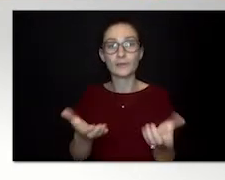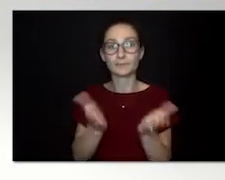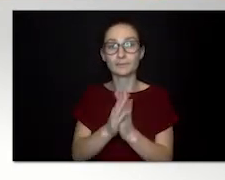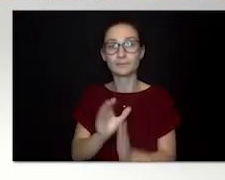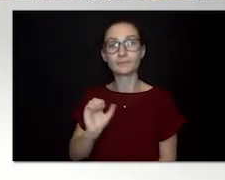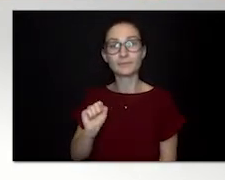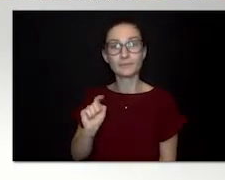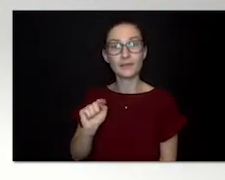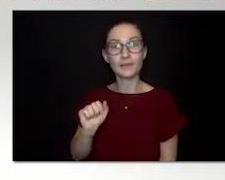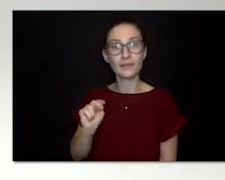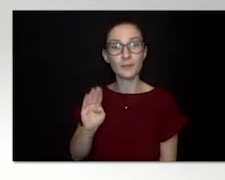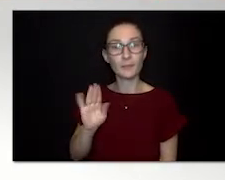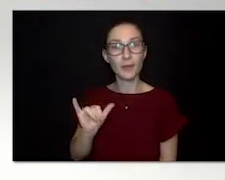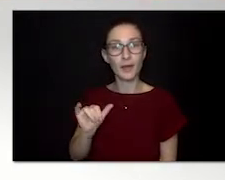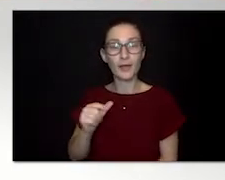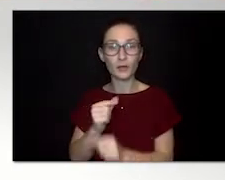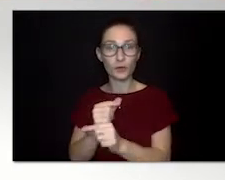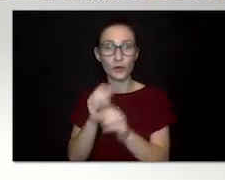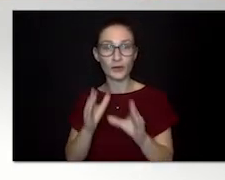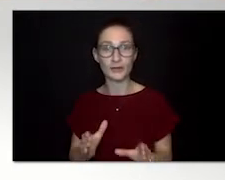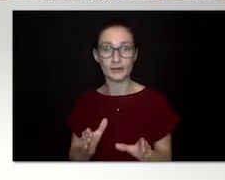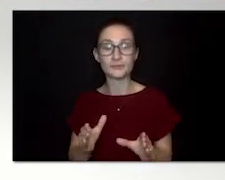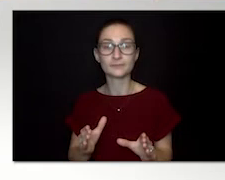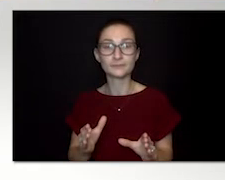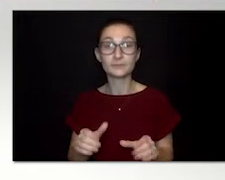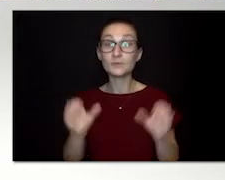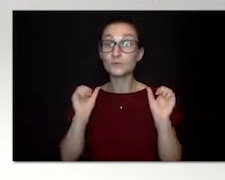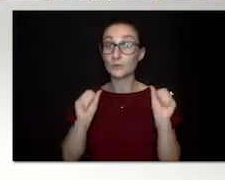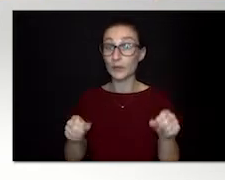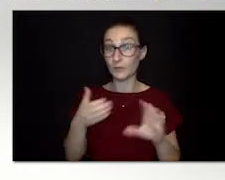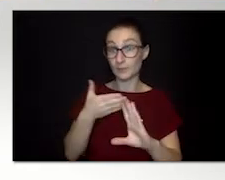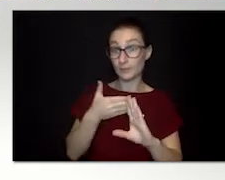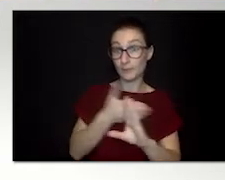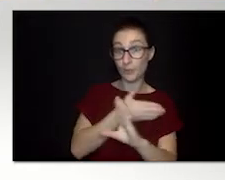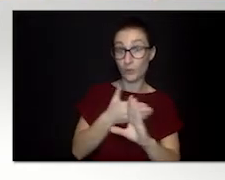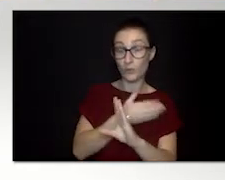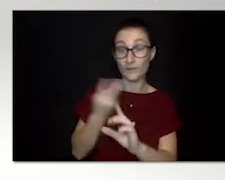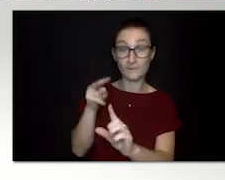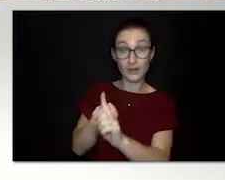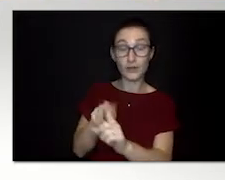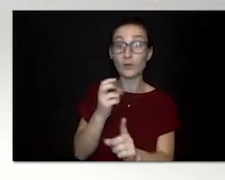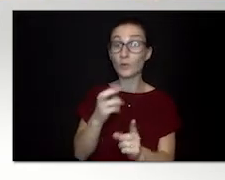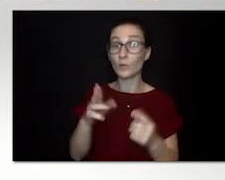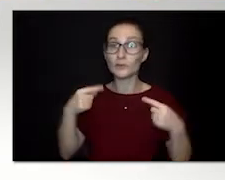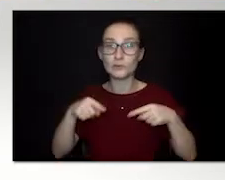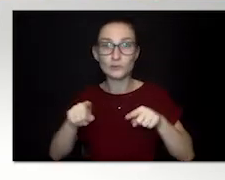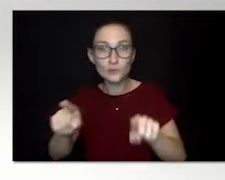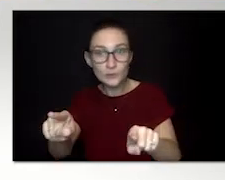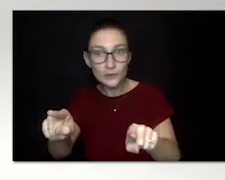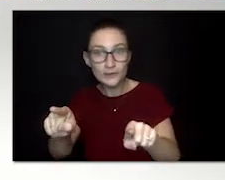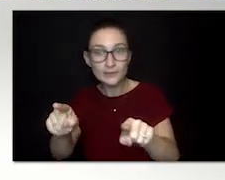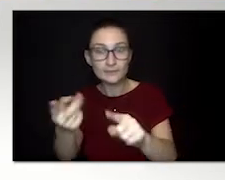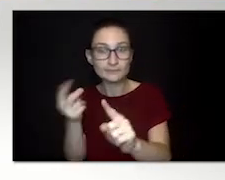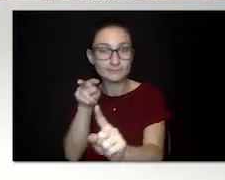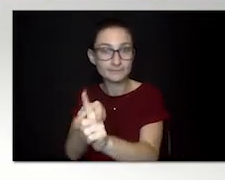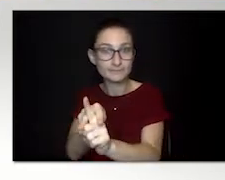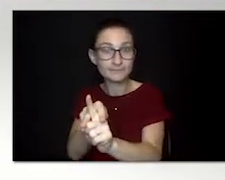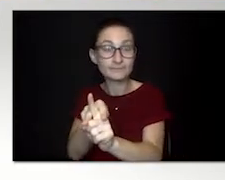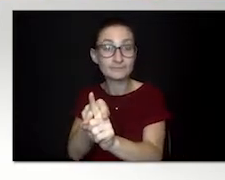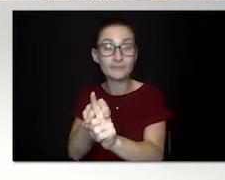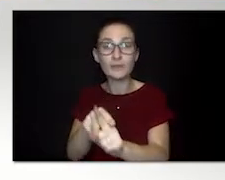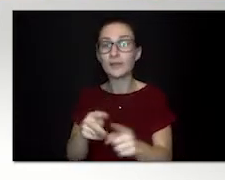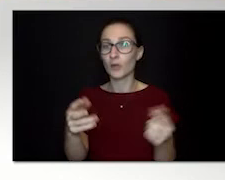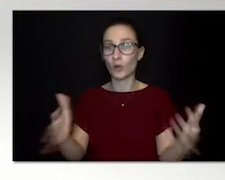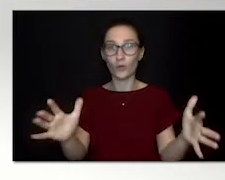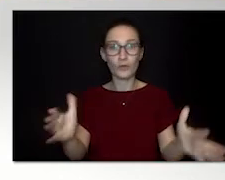guardian. And so that's the court at the very beginning of the case or at any point during the case determining that if you can no longer serve as the